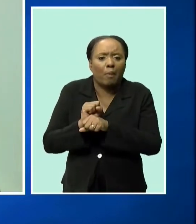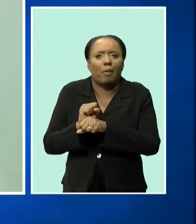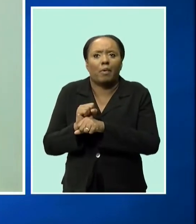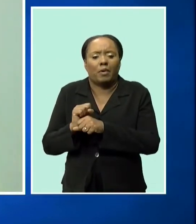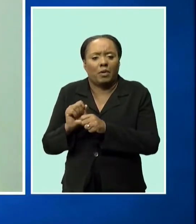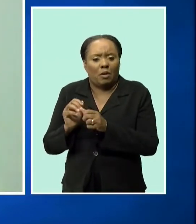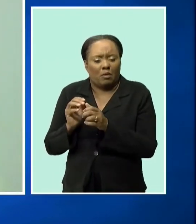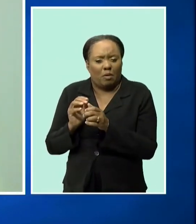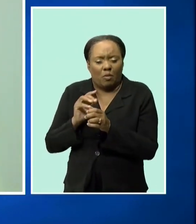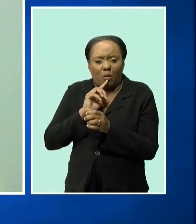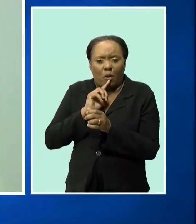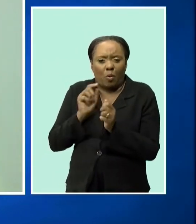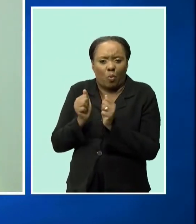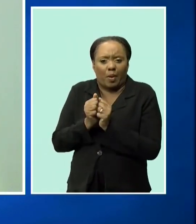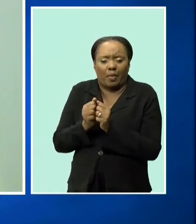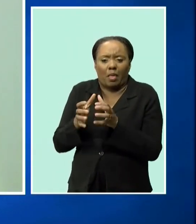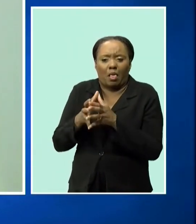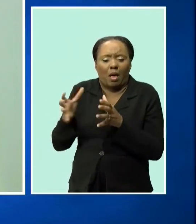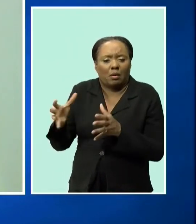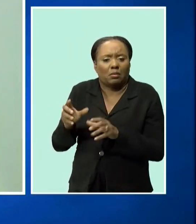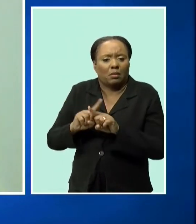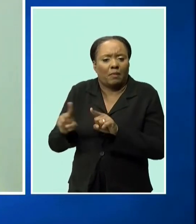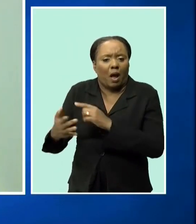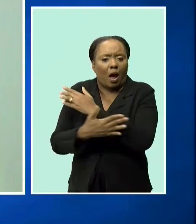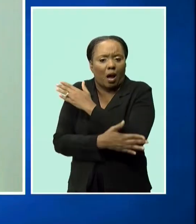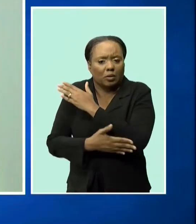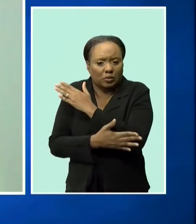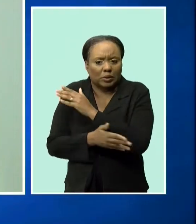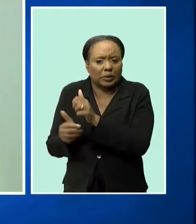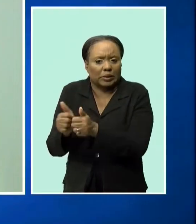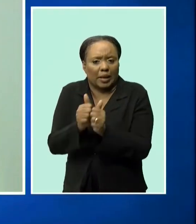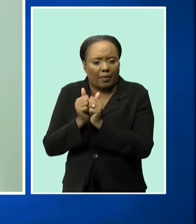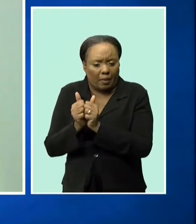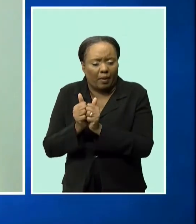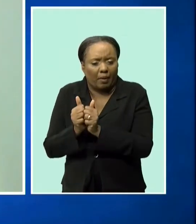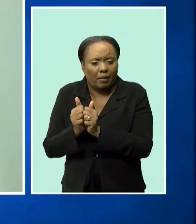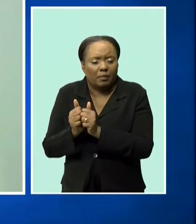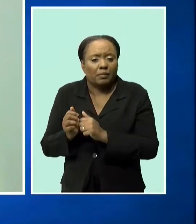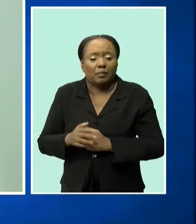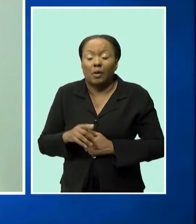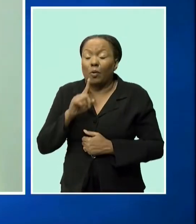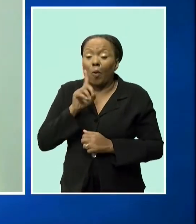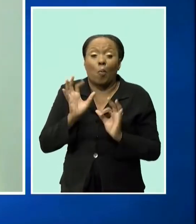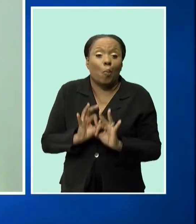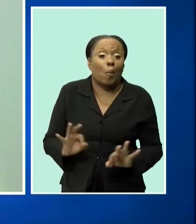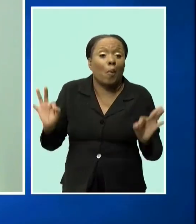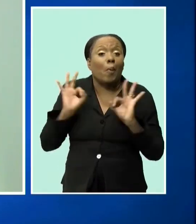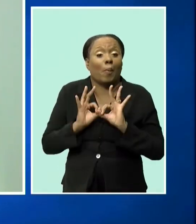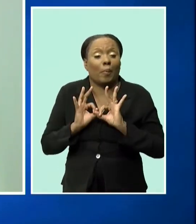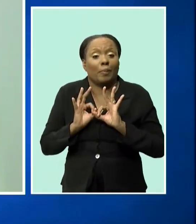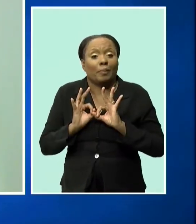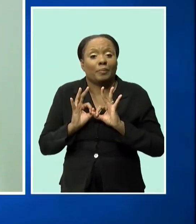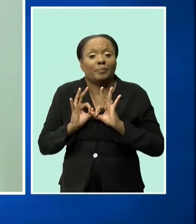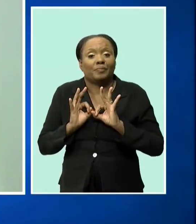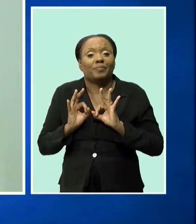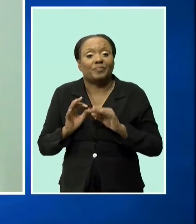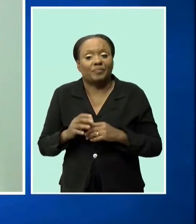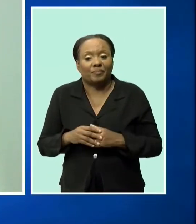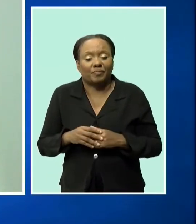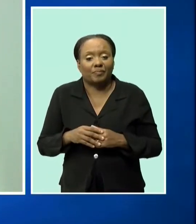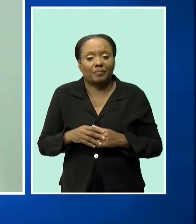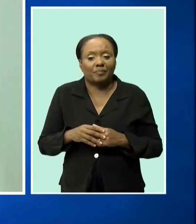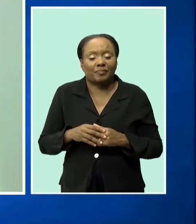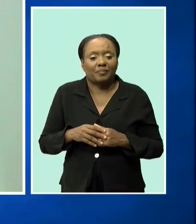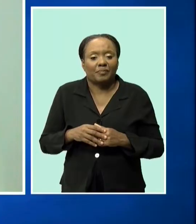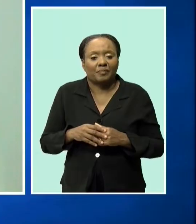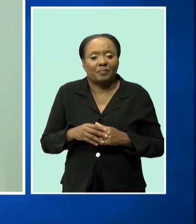the organization and with member states. So within that context, it's very, very important because, one, it allows, therefore, for